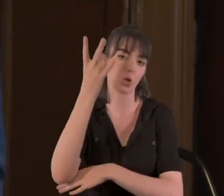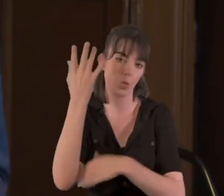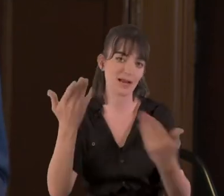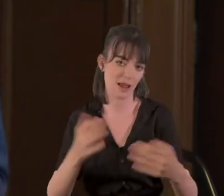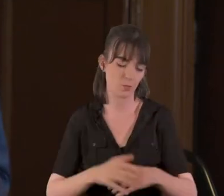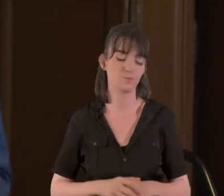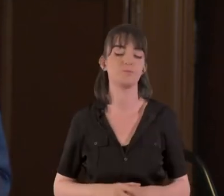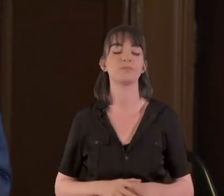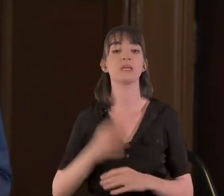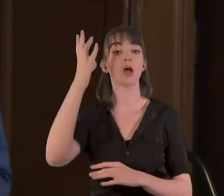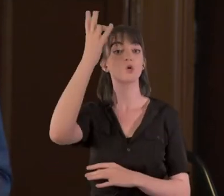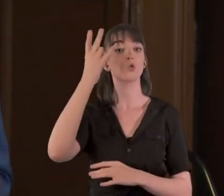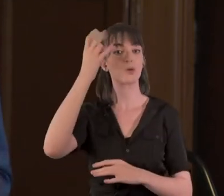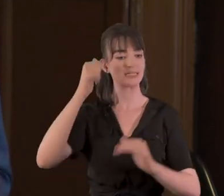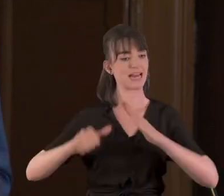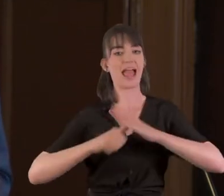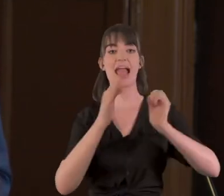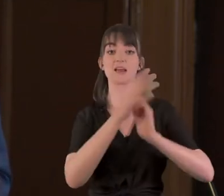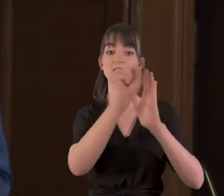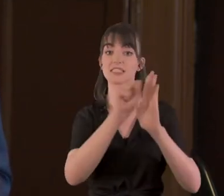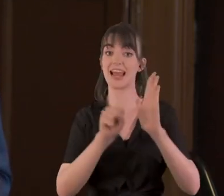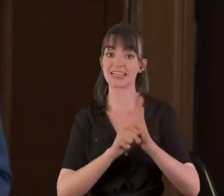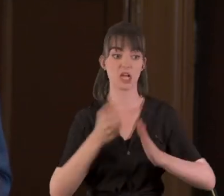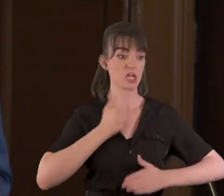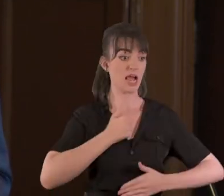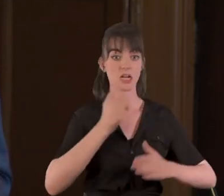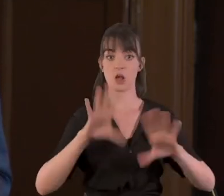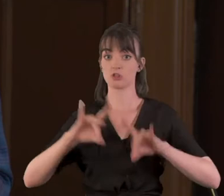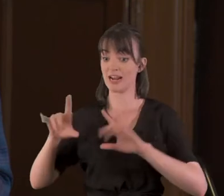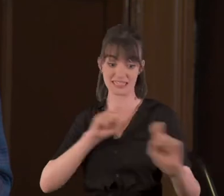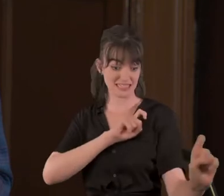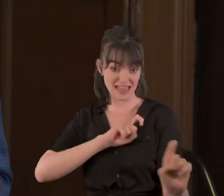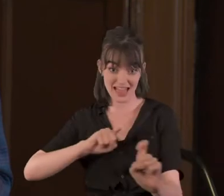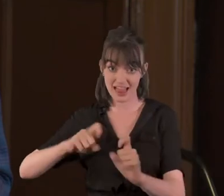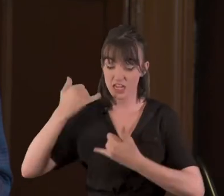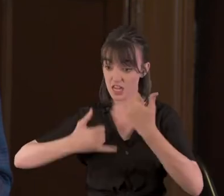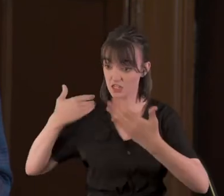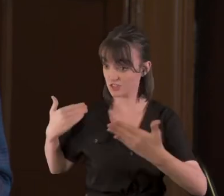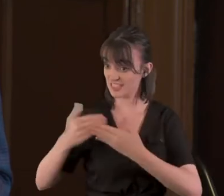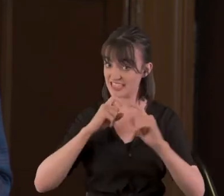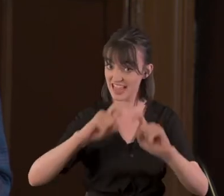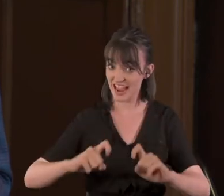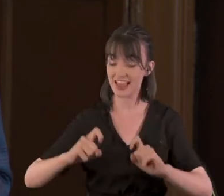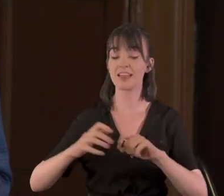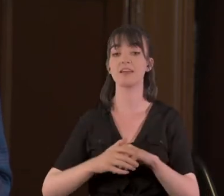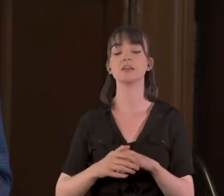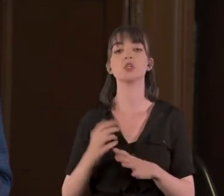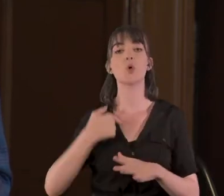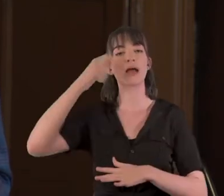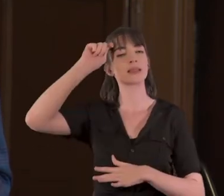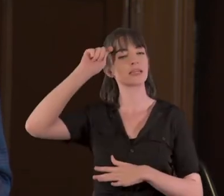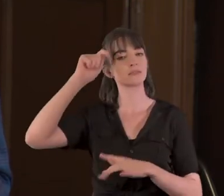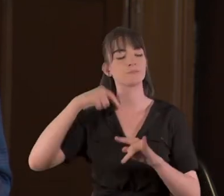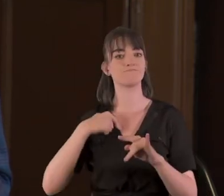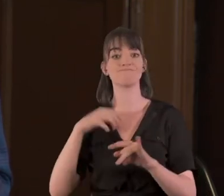the queen is the head of state in those places, still is after all this time. So I think, I made this point before, that it was beyond